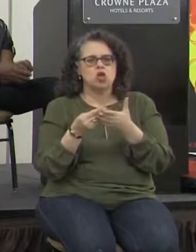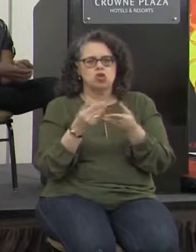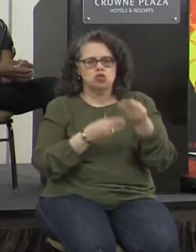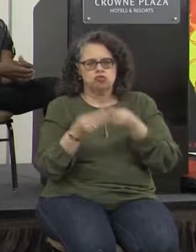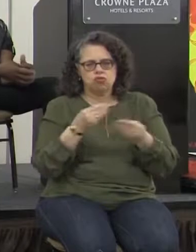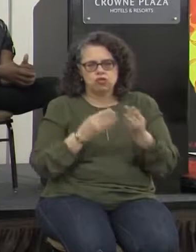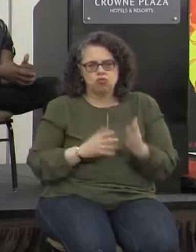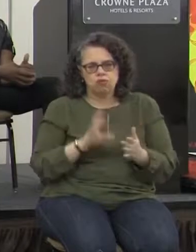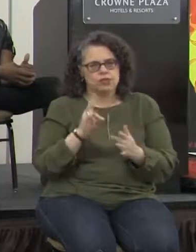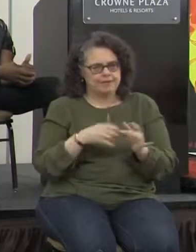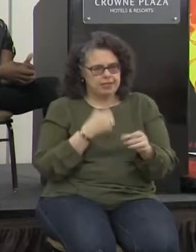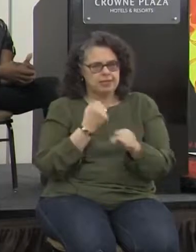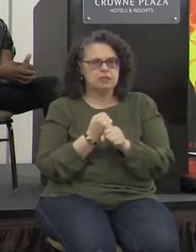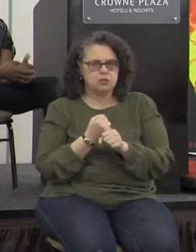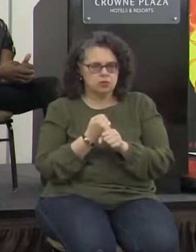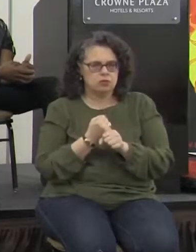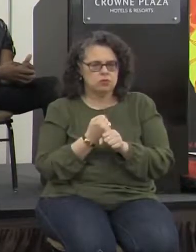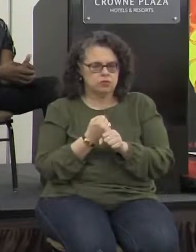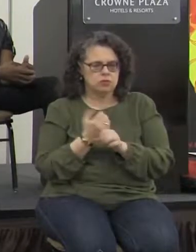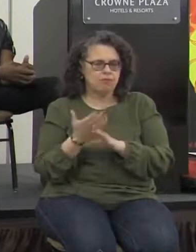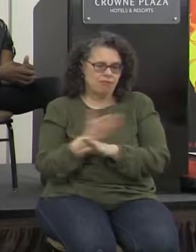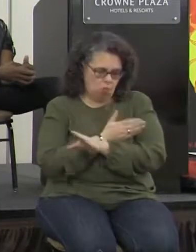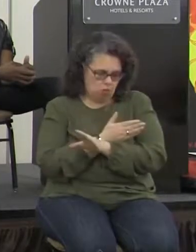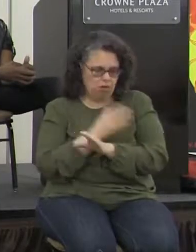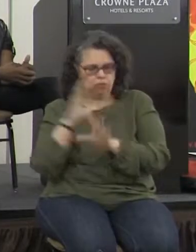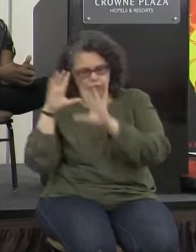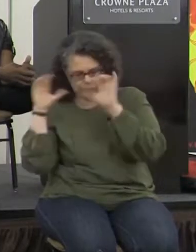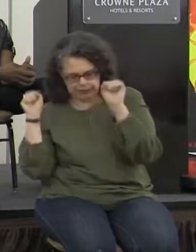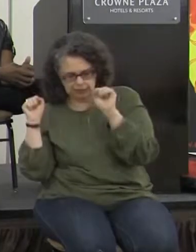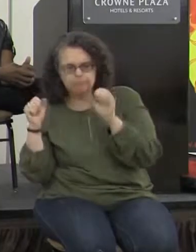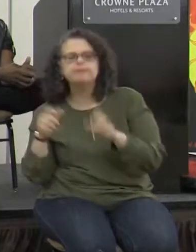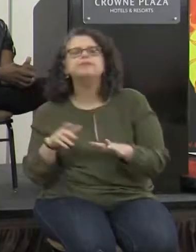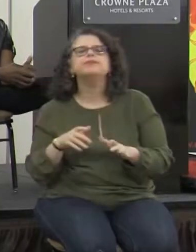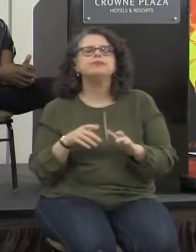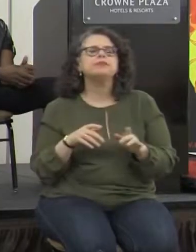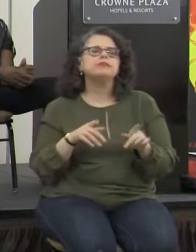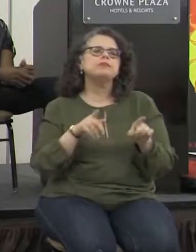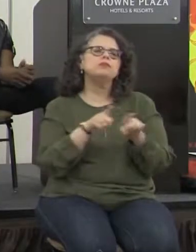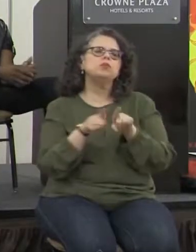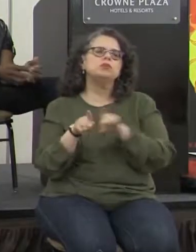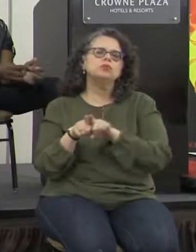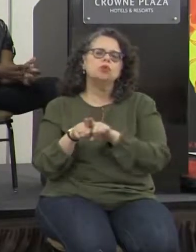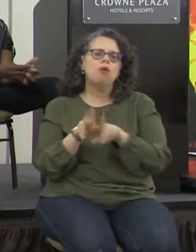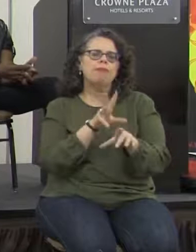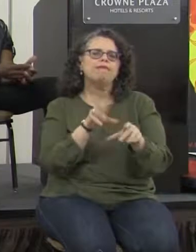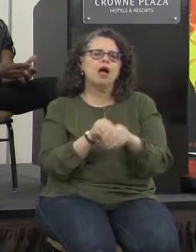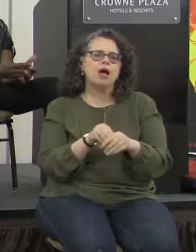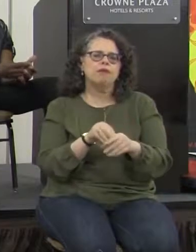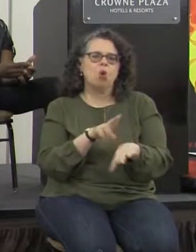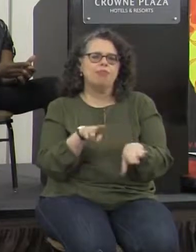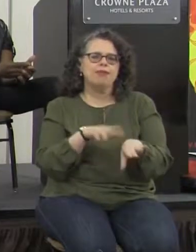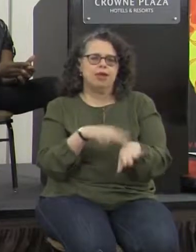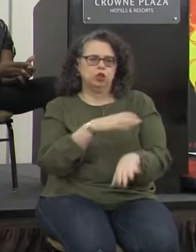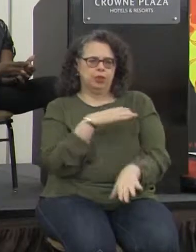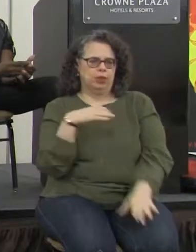for 7 years before that. I'm also on the National Council